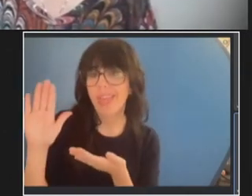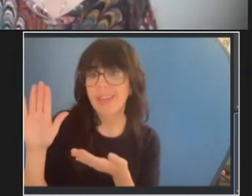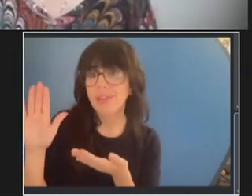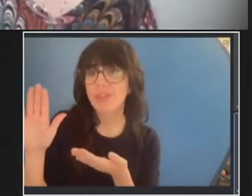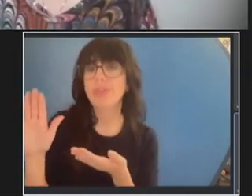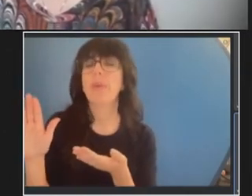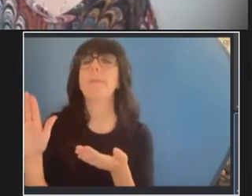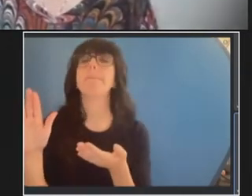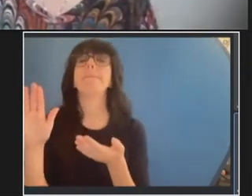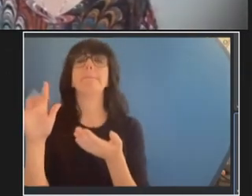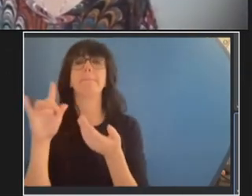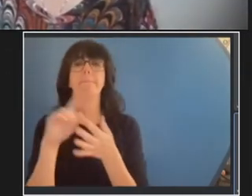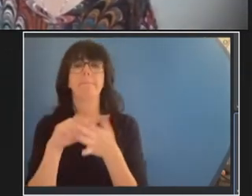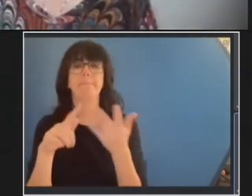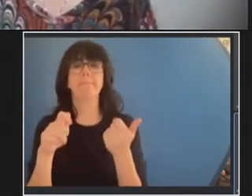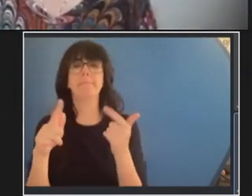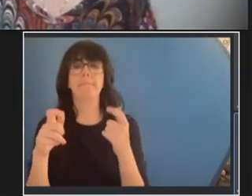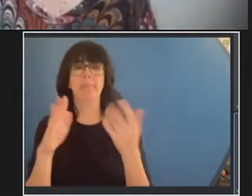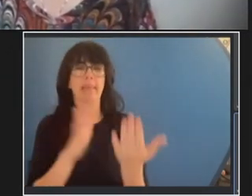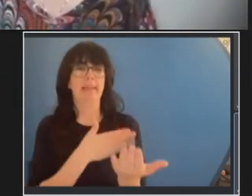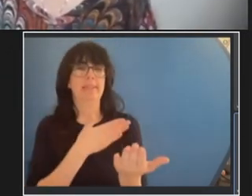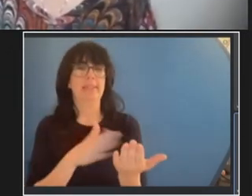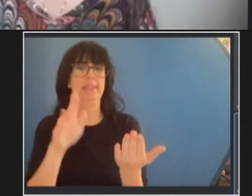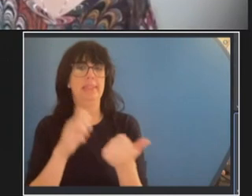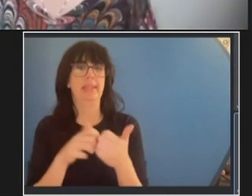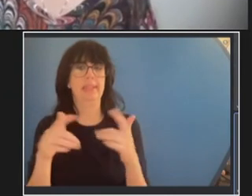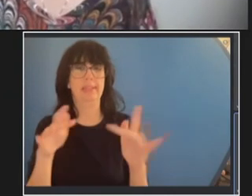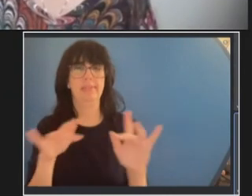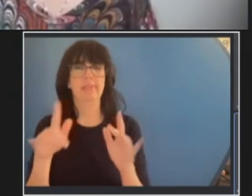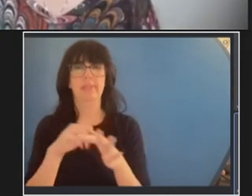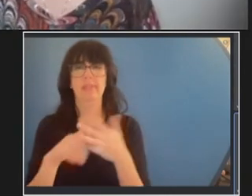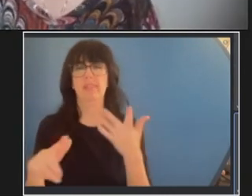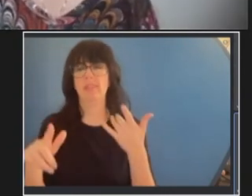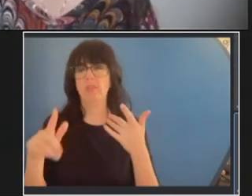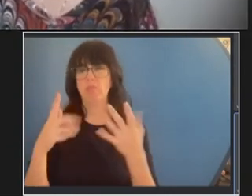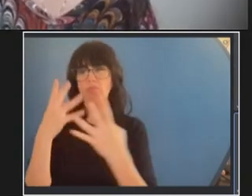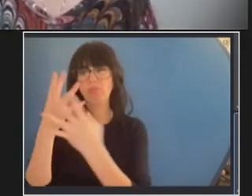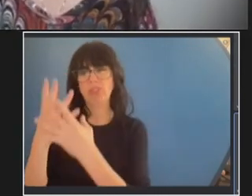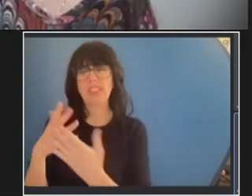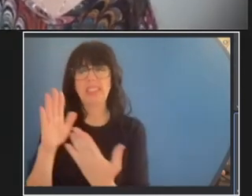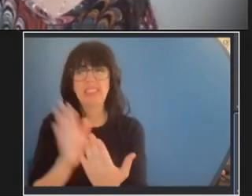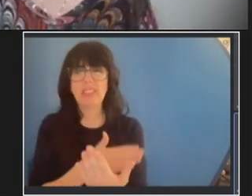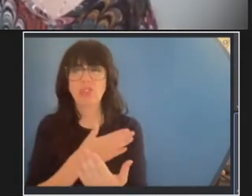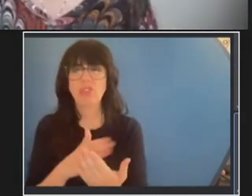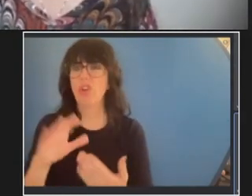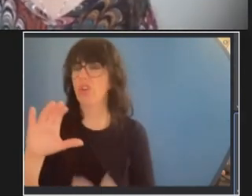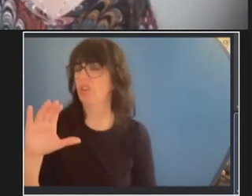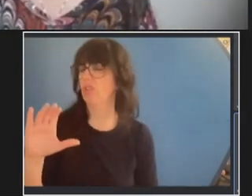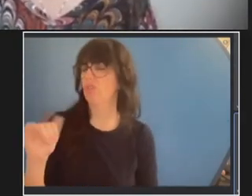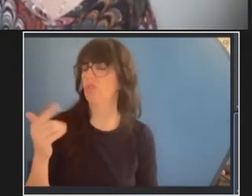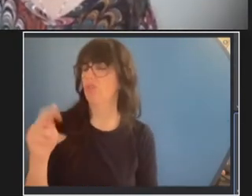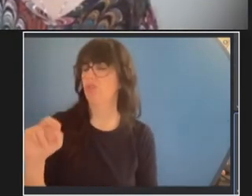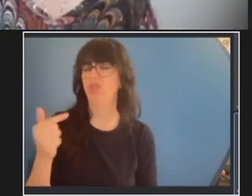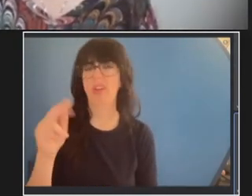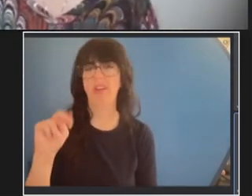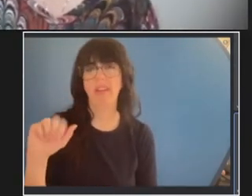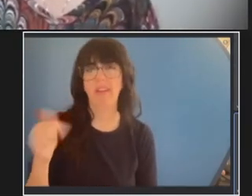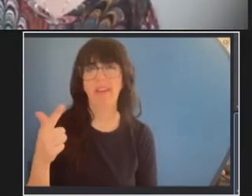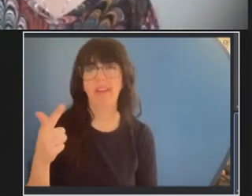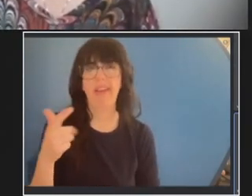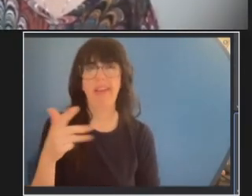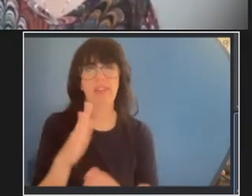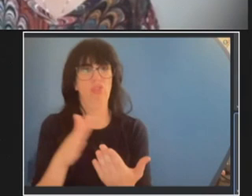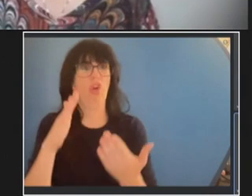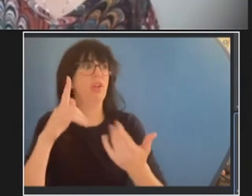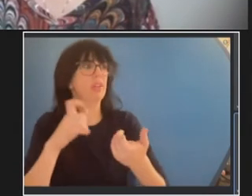recorded, prison songs and chain gang songs, the songs of the countries he visited, the